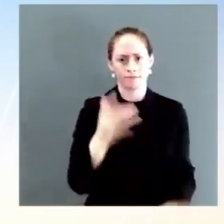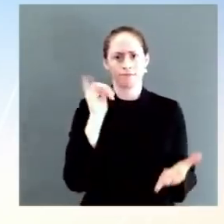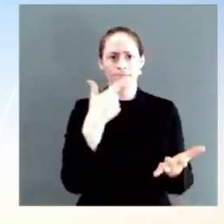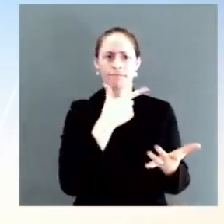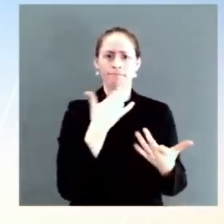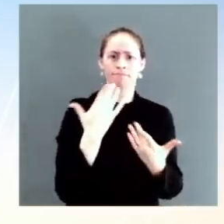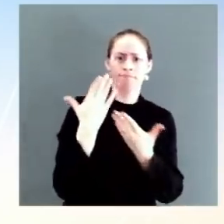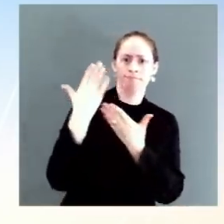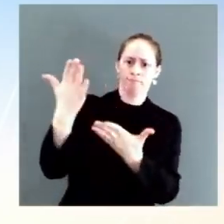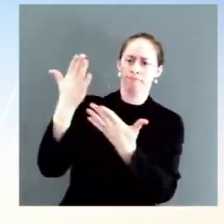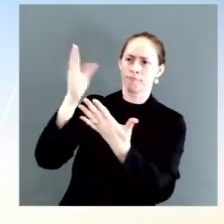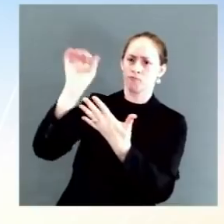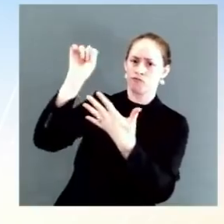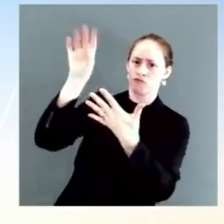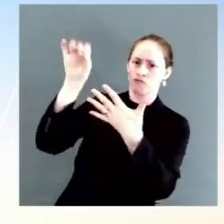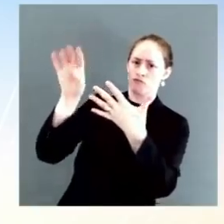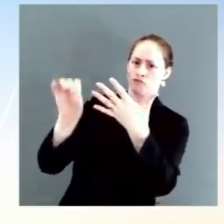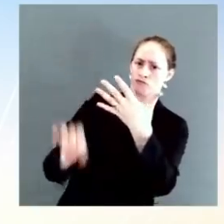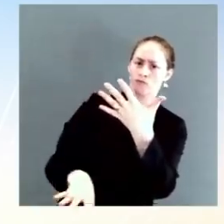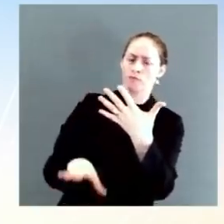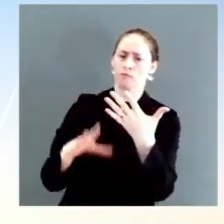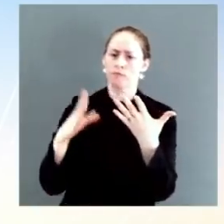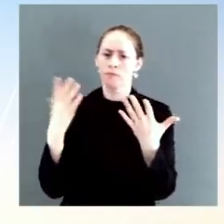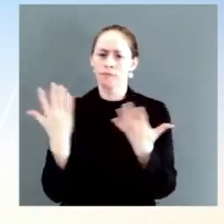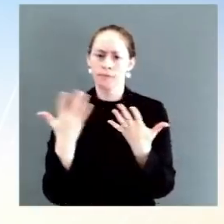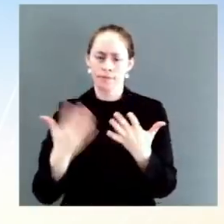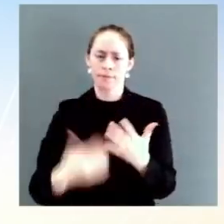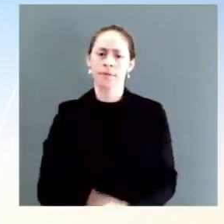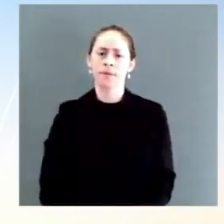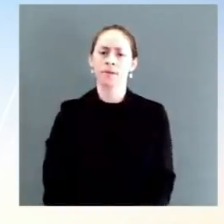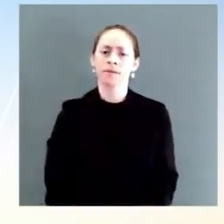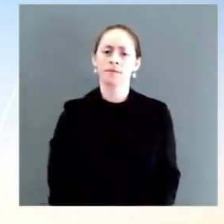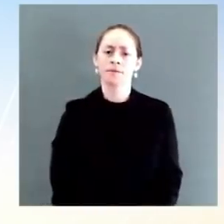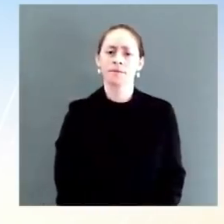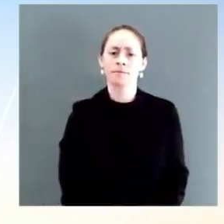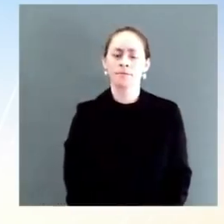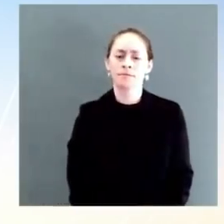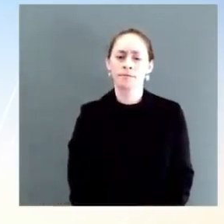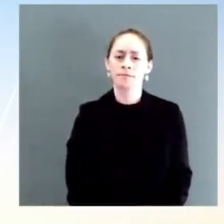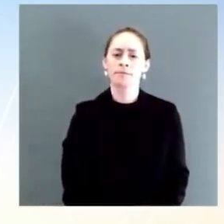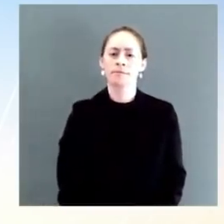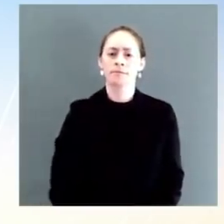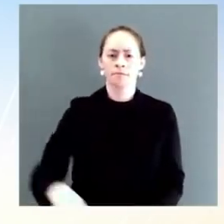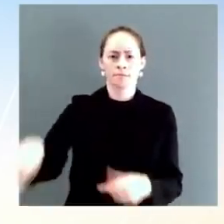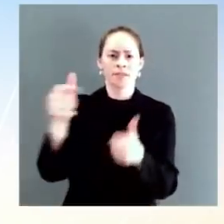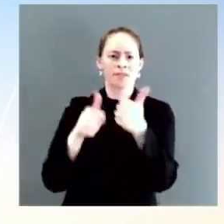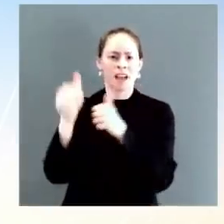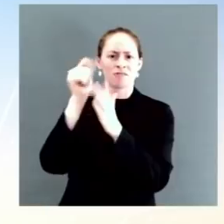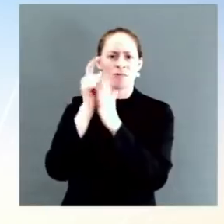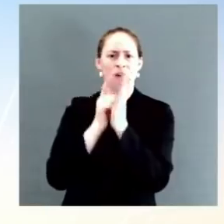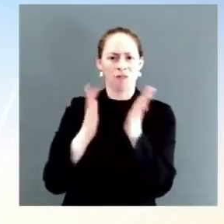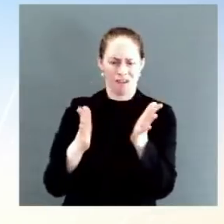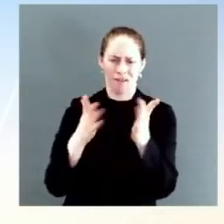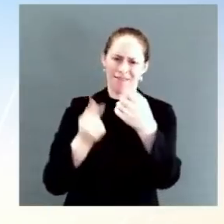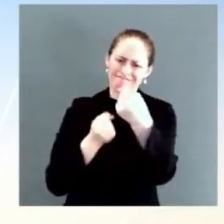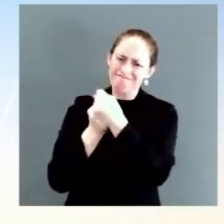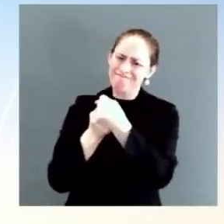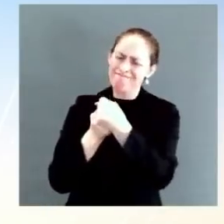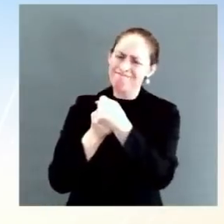this morning. I would note that the president believes, since you gave me the opportunity, that the Mississippi law blatantly violates women's